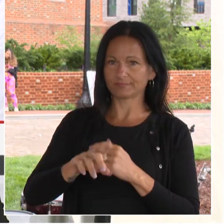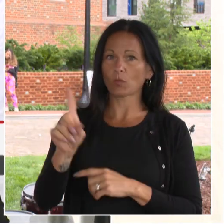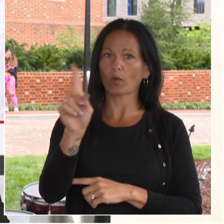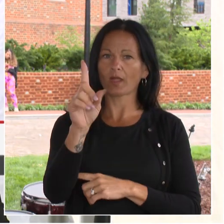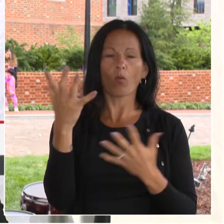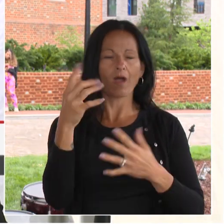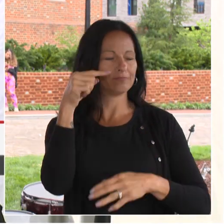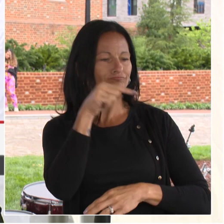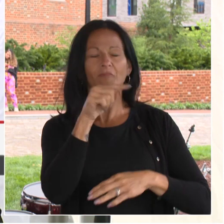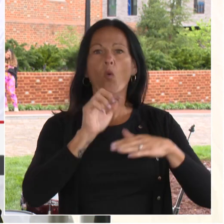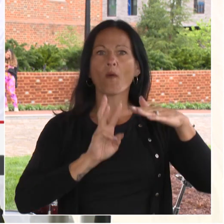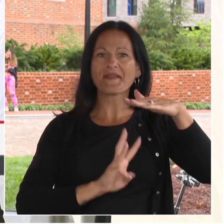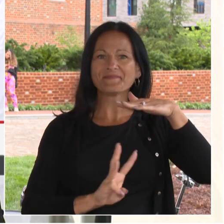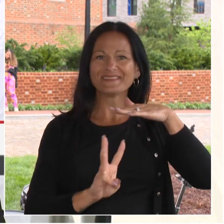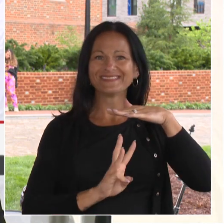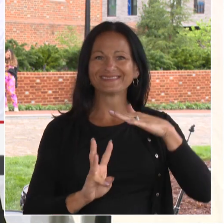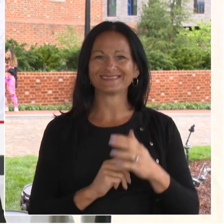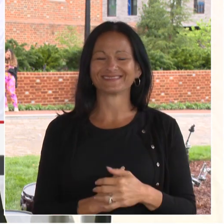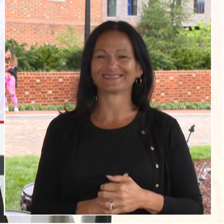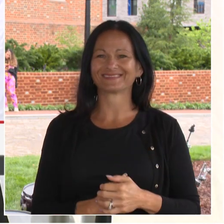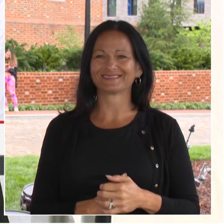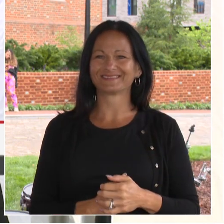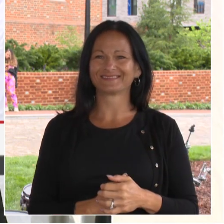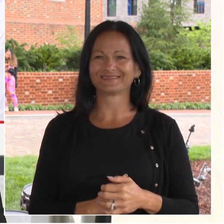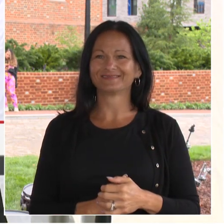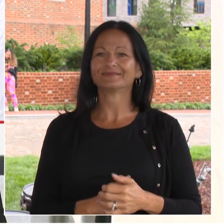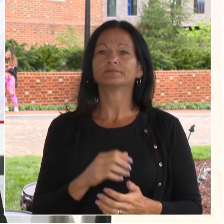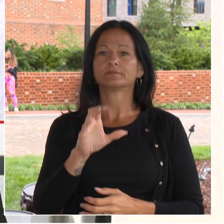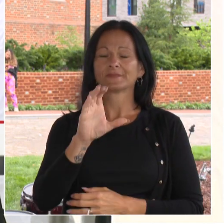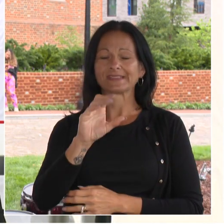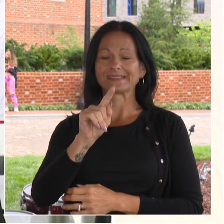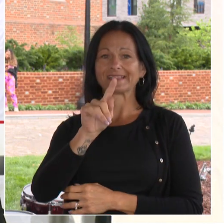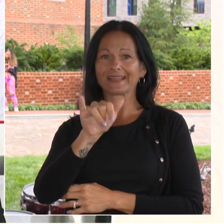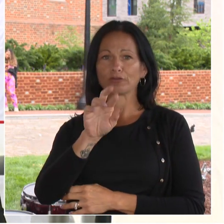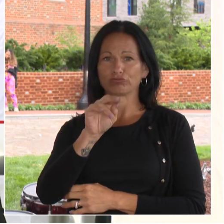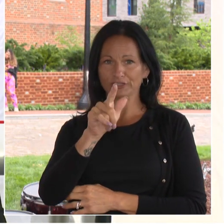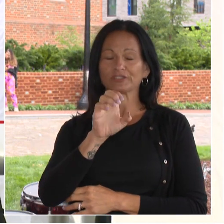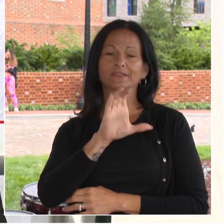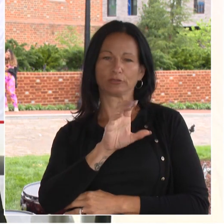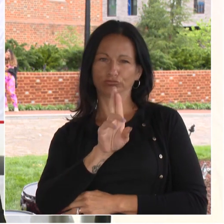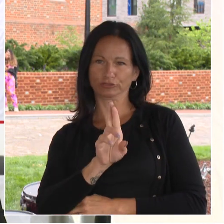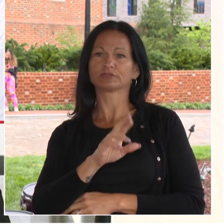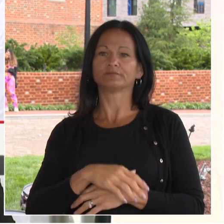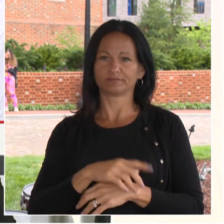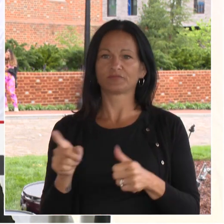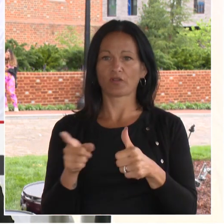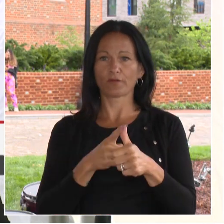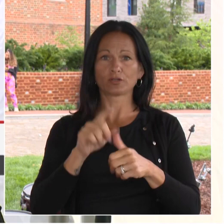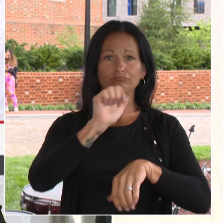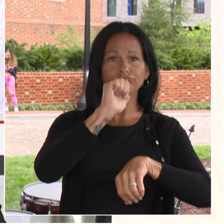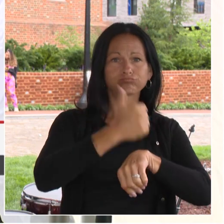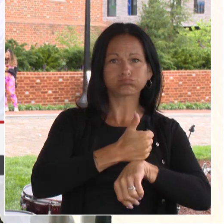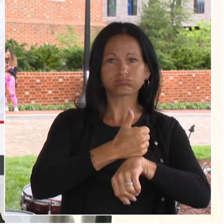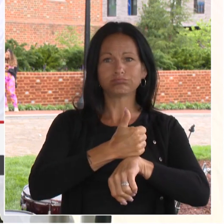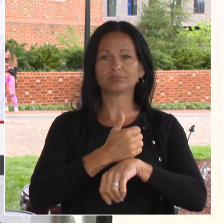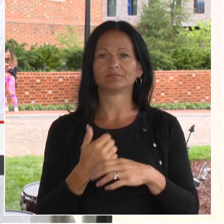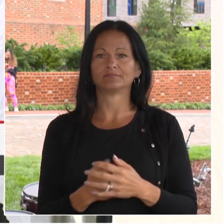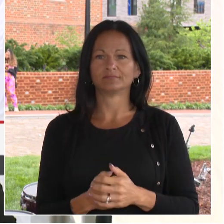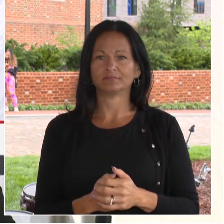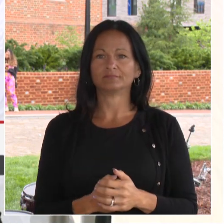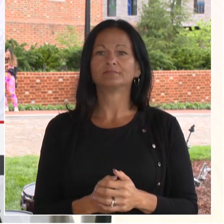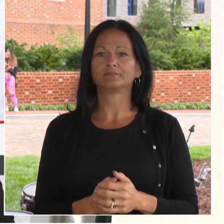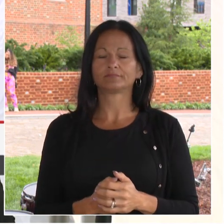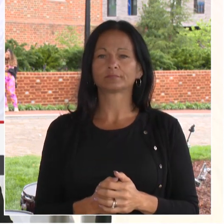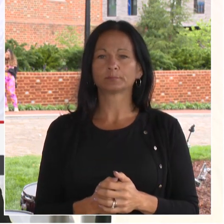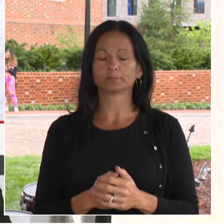Wegmans, the first in Washington, D.C., and I think it's safe to say that it is living up to all